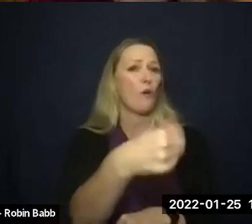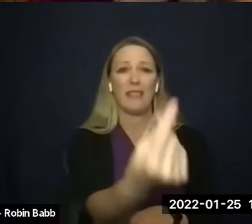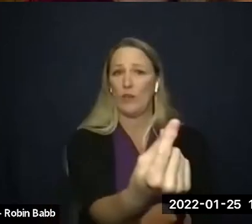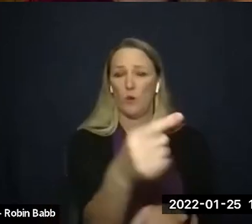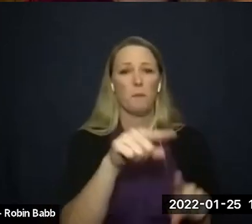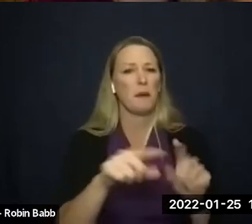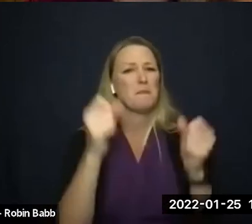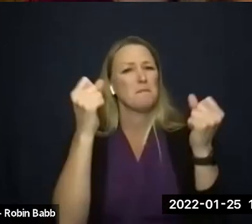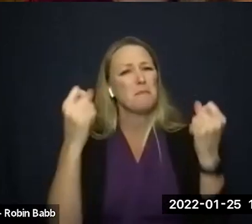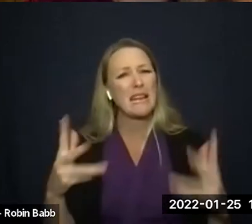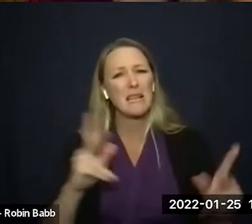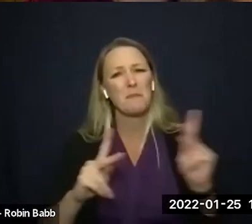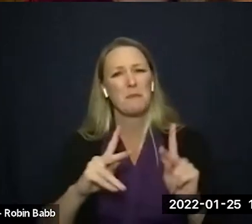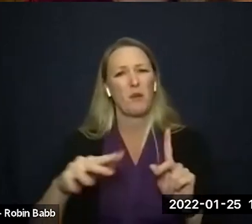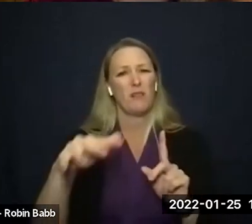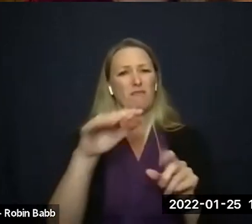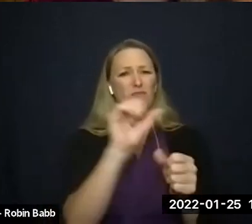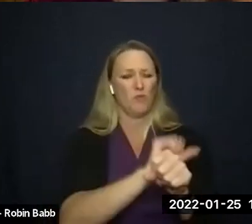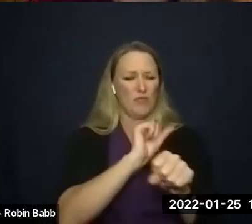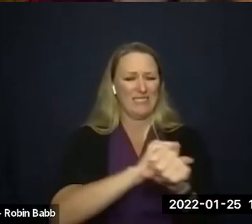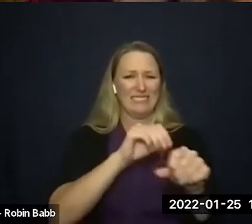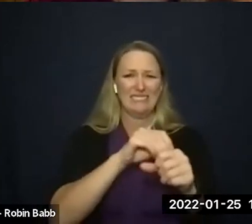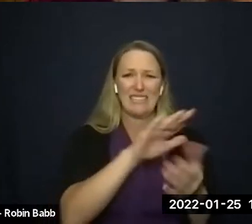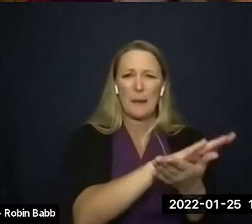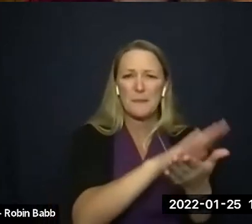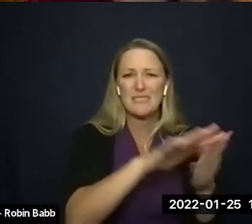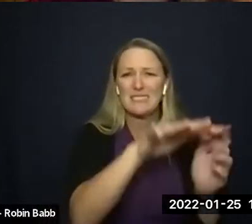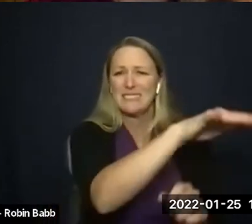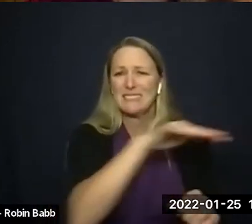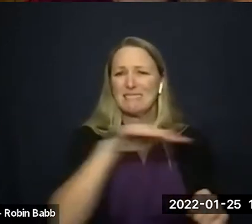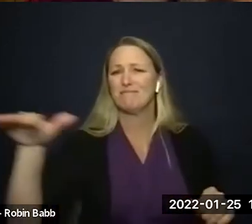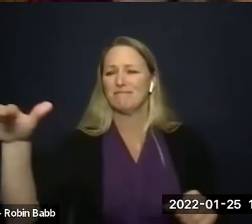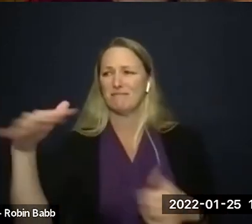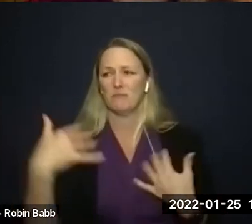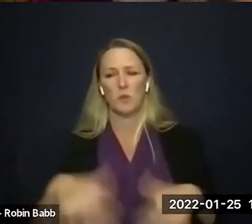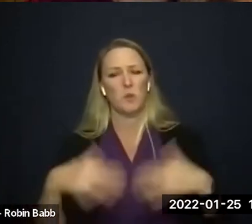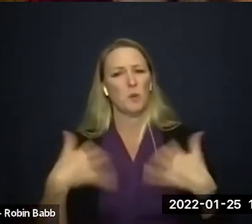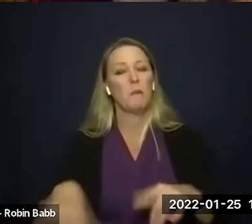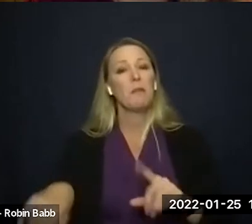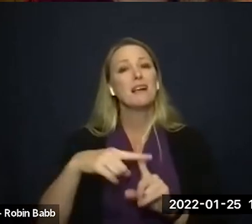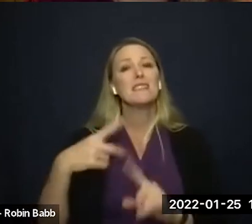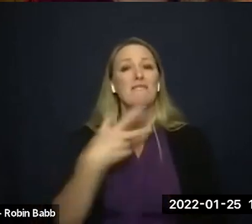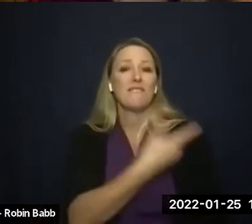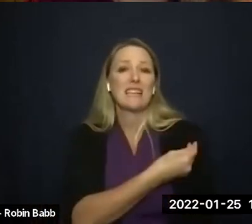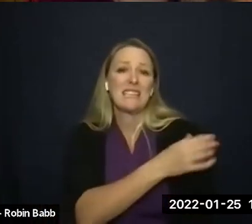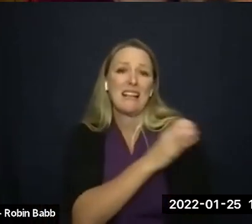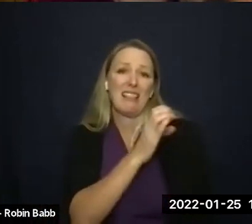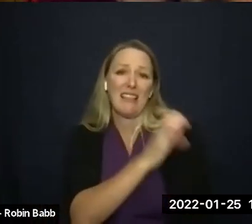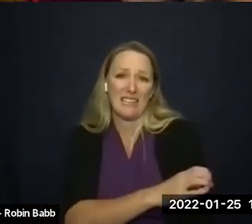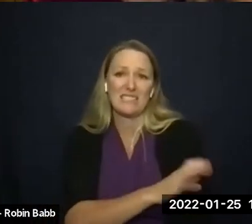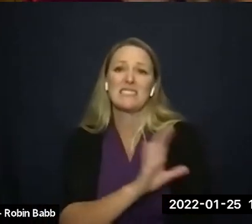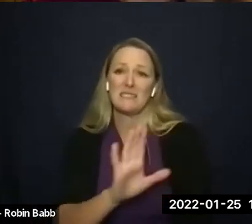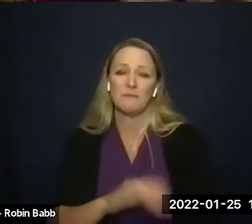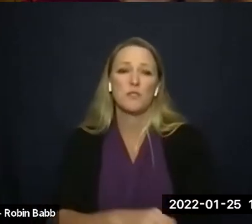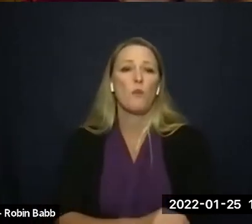in our on our campuses who are doing that on a regular basis as well as these vaccine yeah uh clinics second question i've